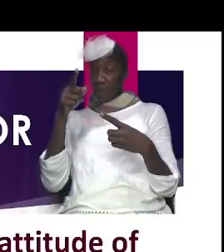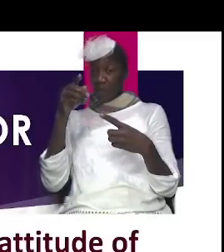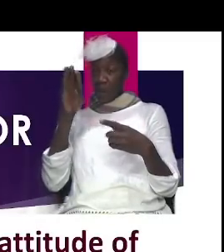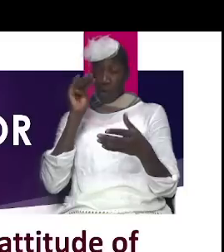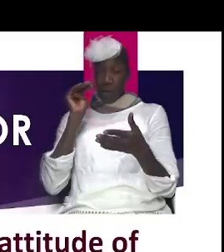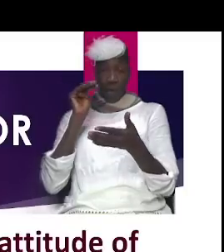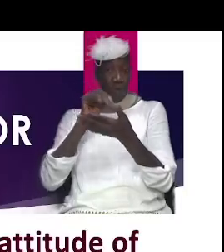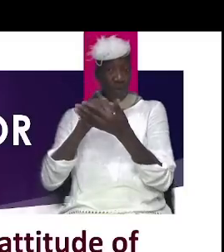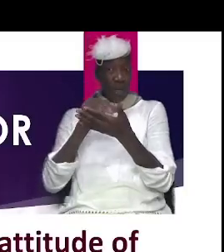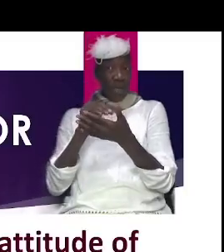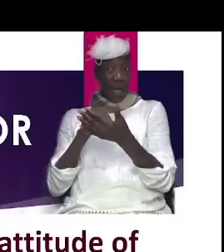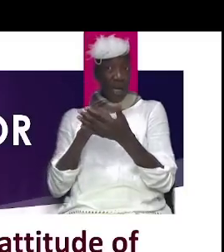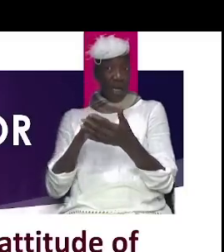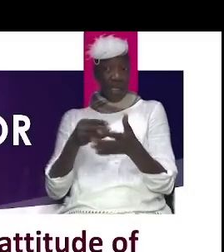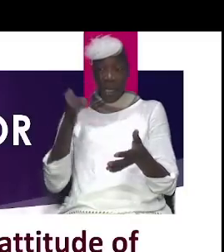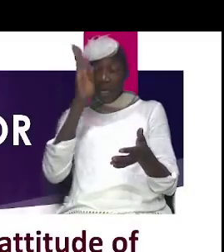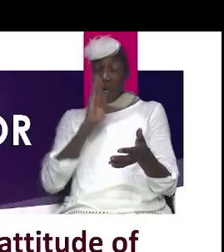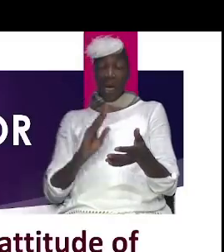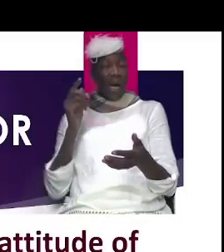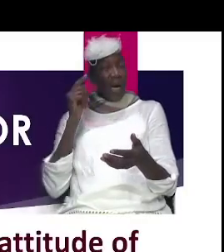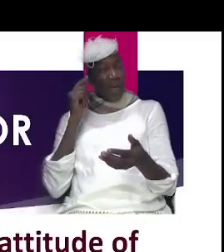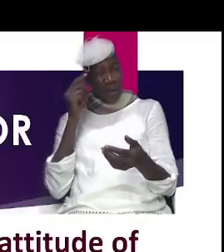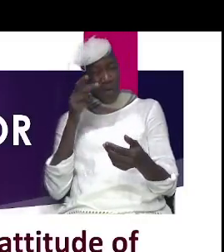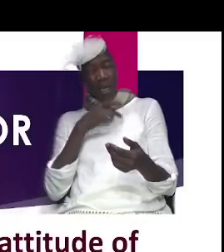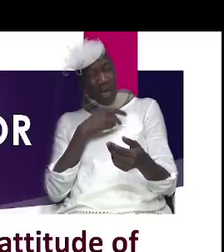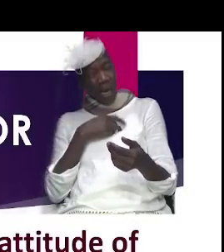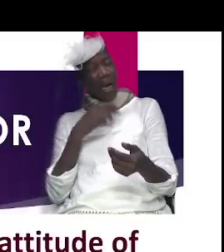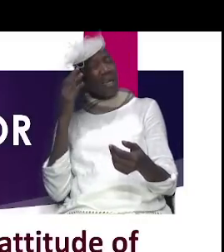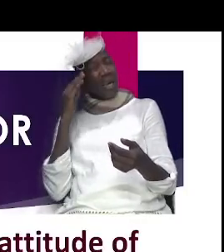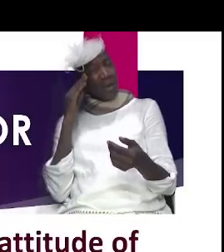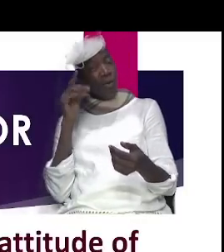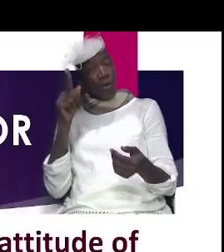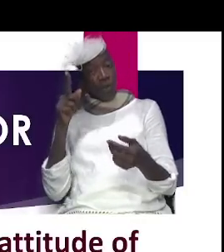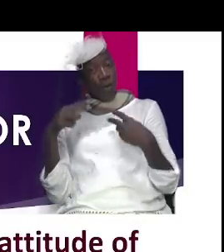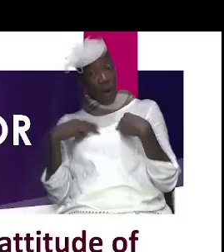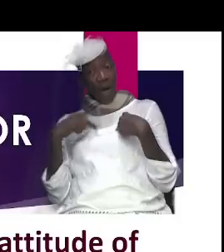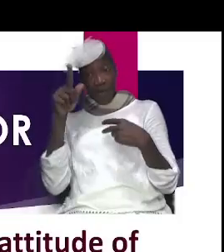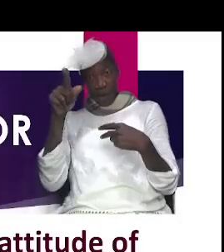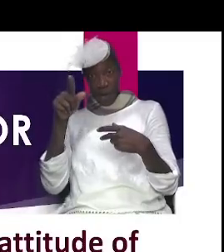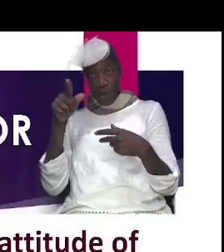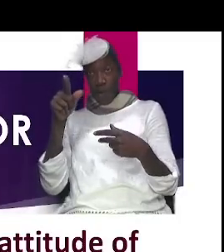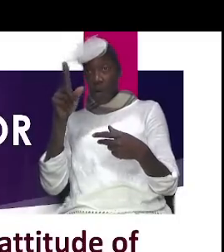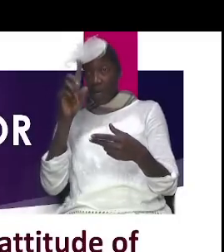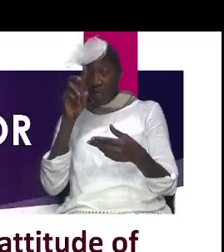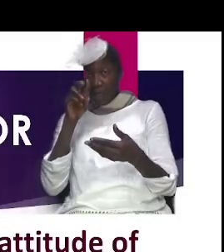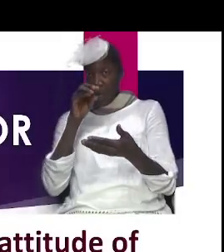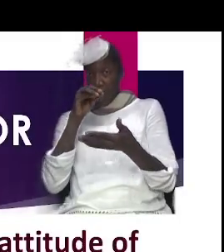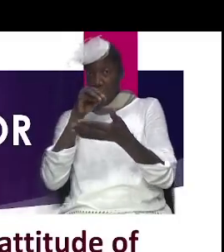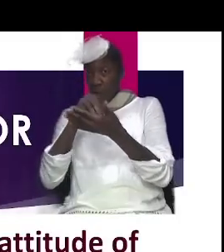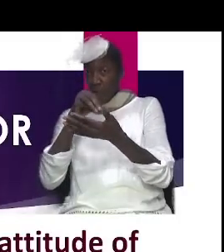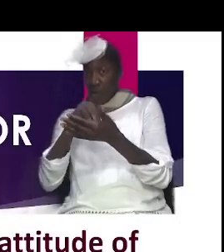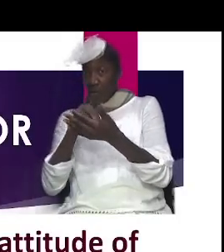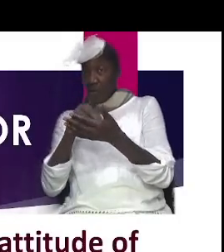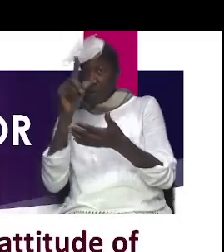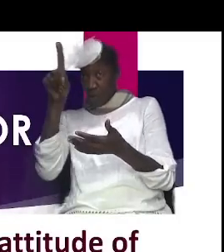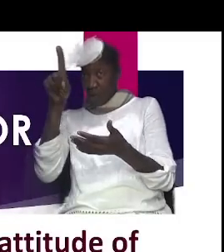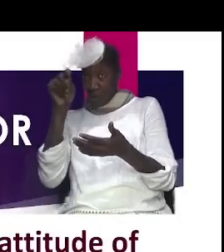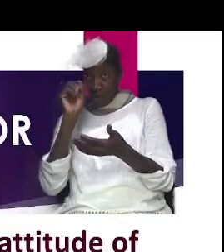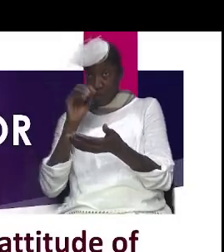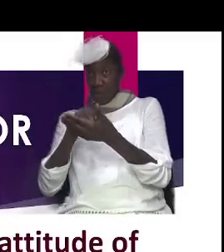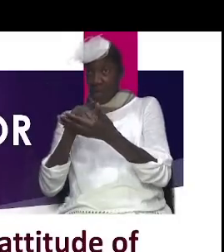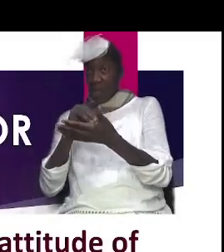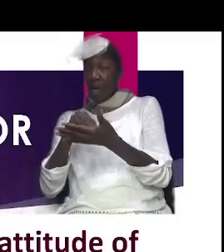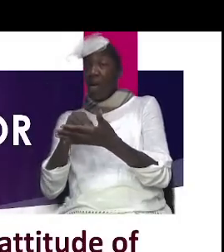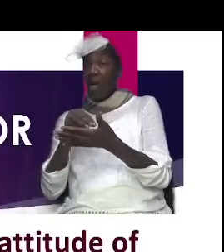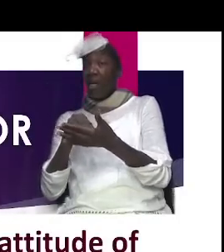are and know that if you had $1,000, you would have given it. But you really don't have the $1,000. But